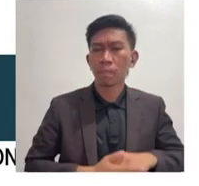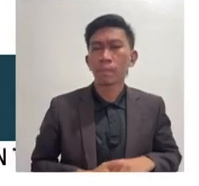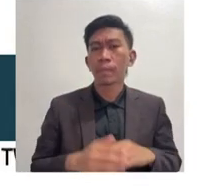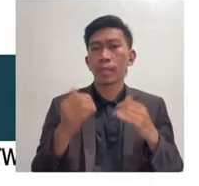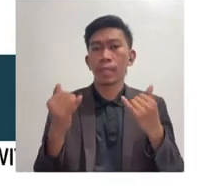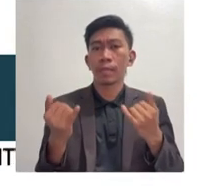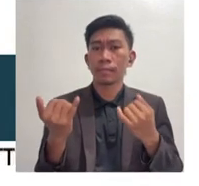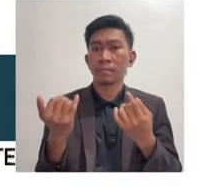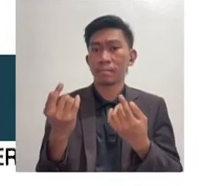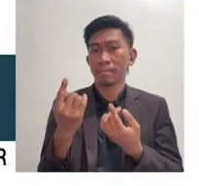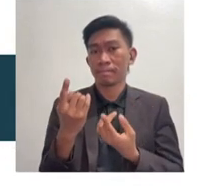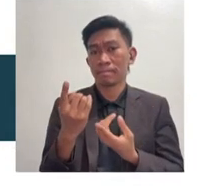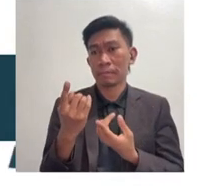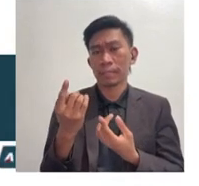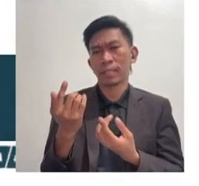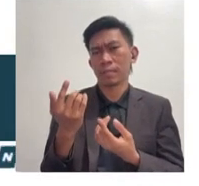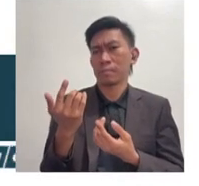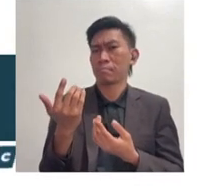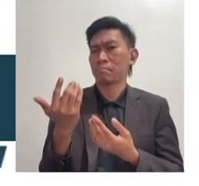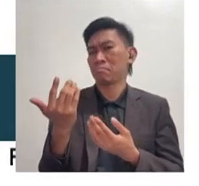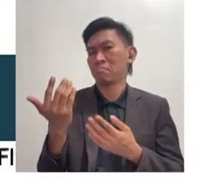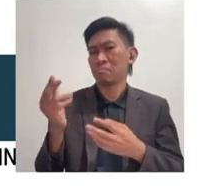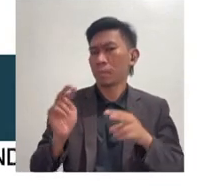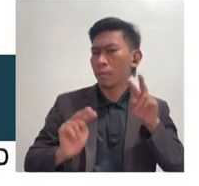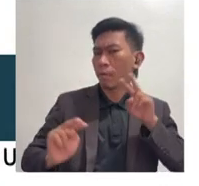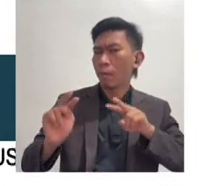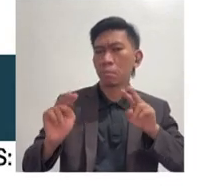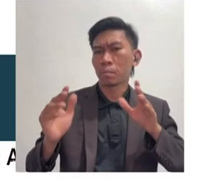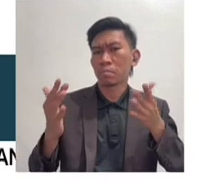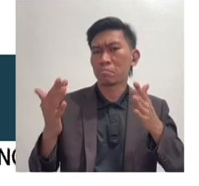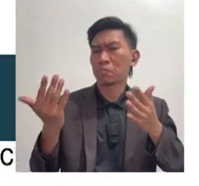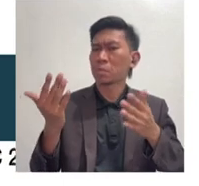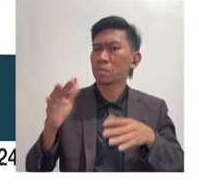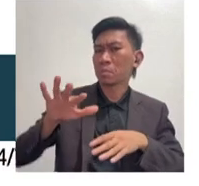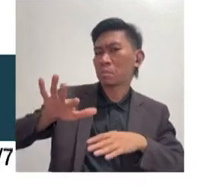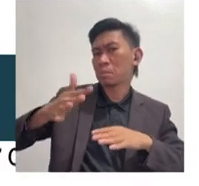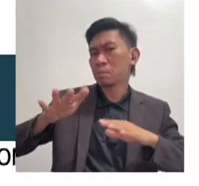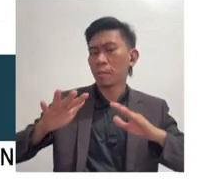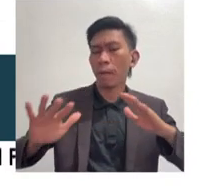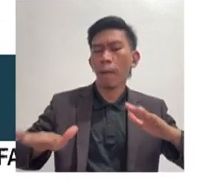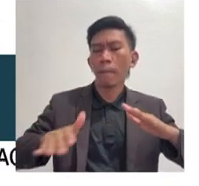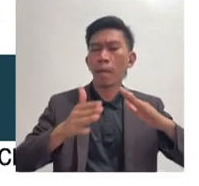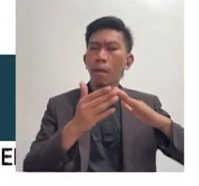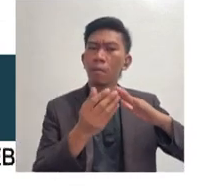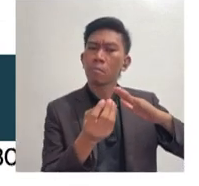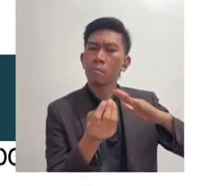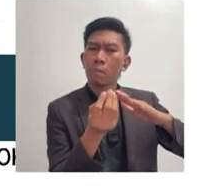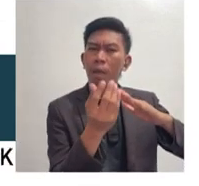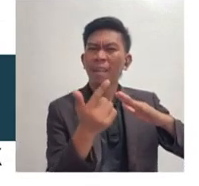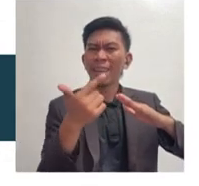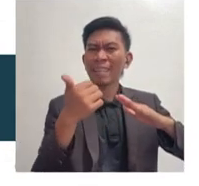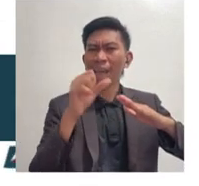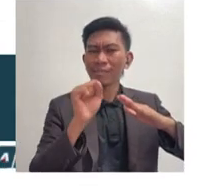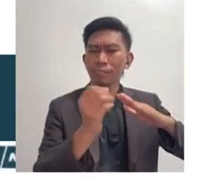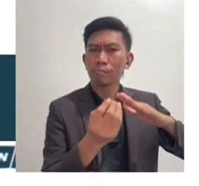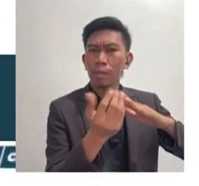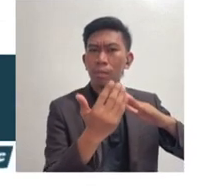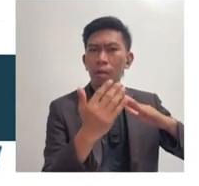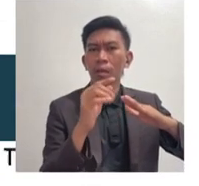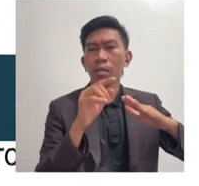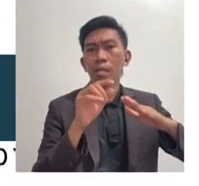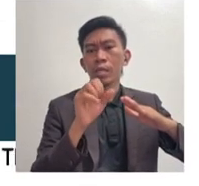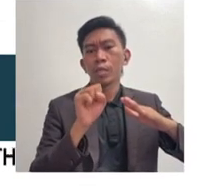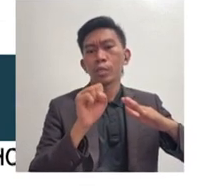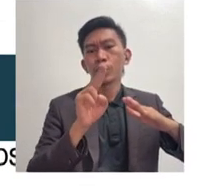we do not see a very high emission of sulfur dioxide. Mayon is a notorious emitter of sulfur